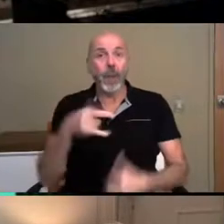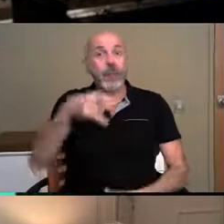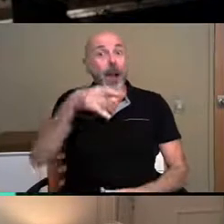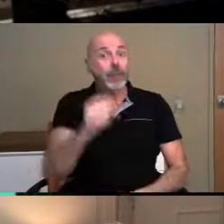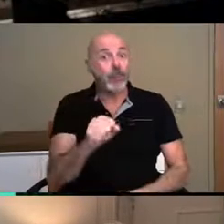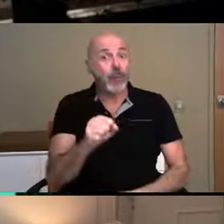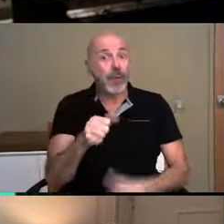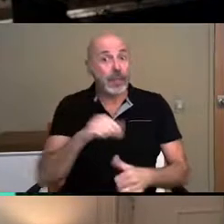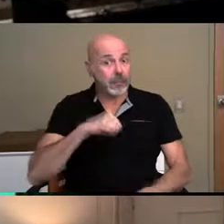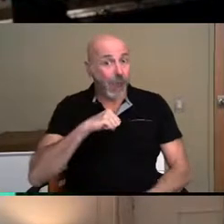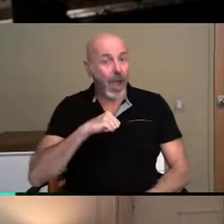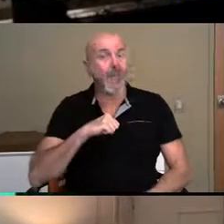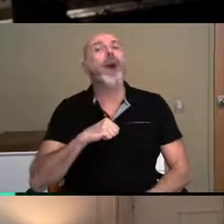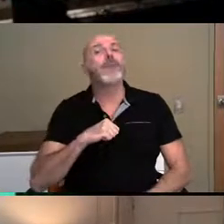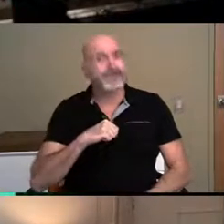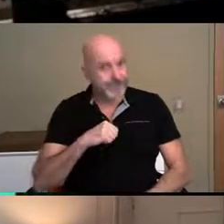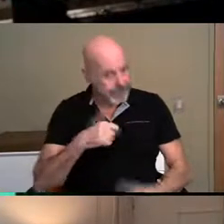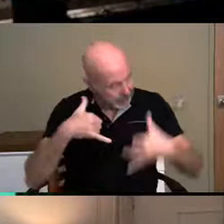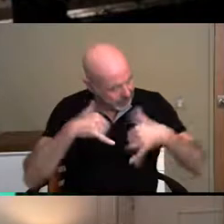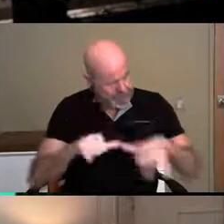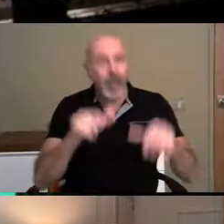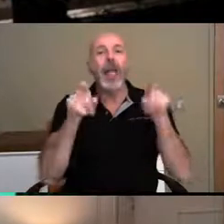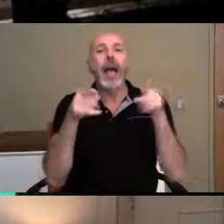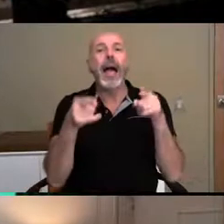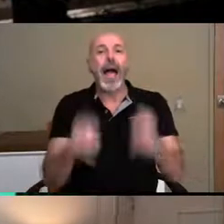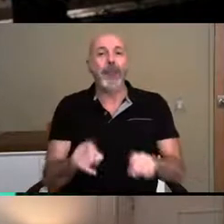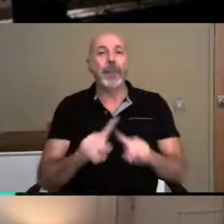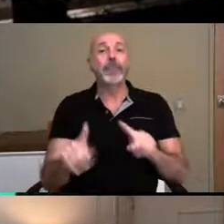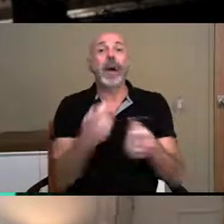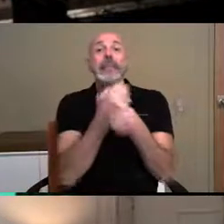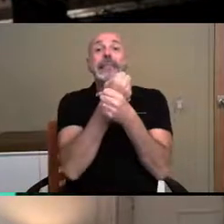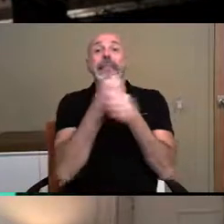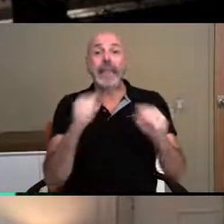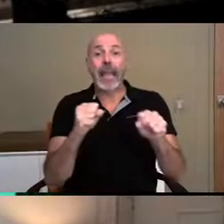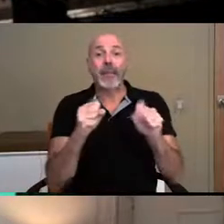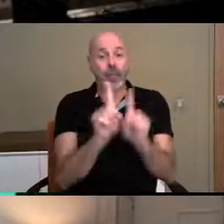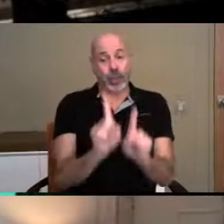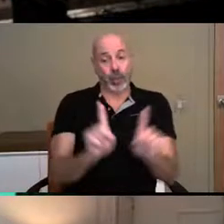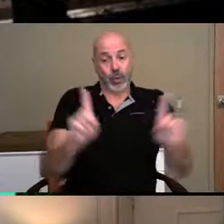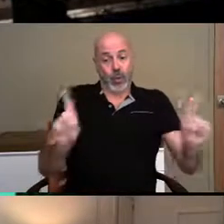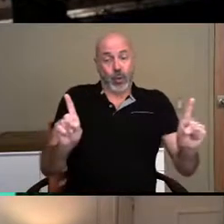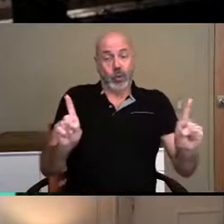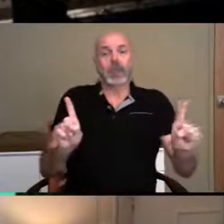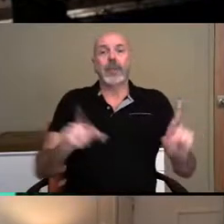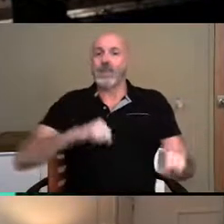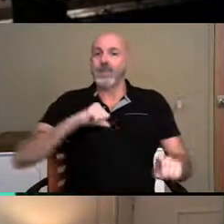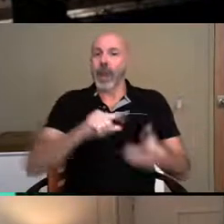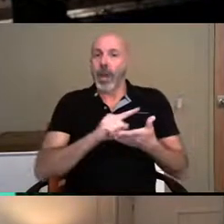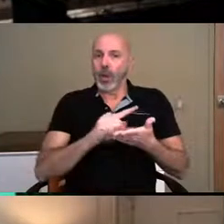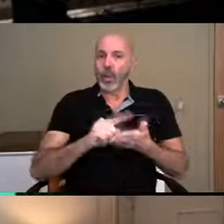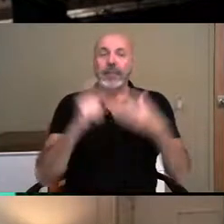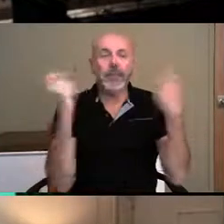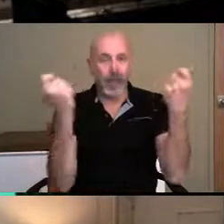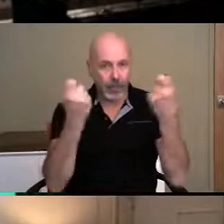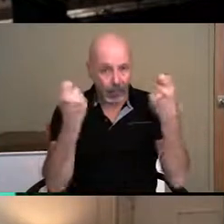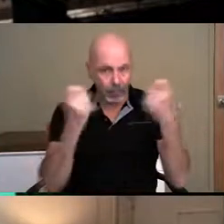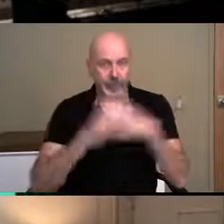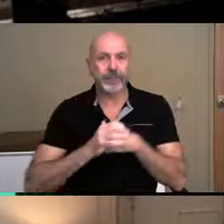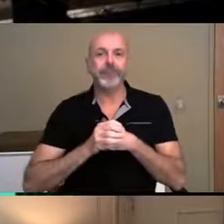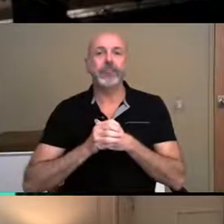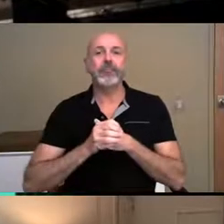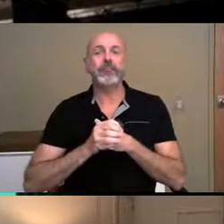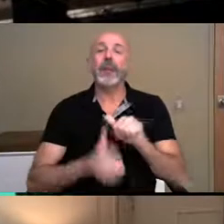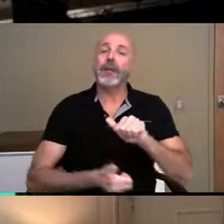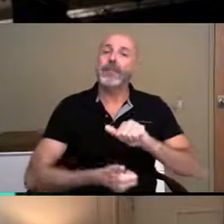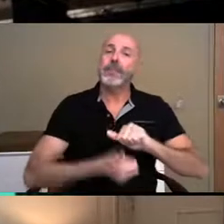definitely still happening as a reimagined, safe, socially distanced Pride Week celebration. Most of the